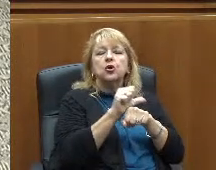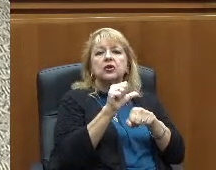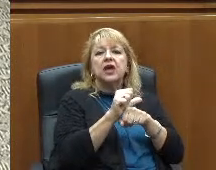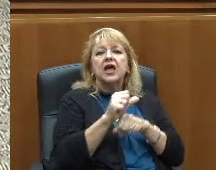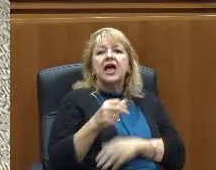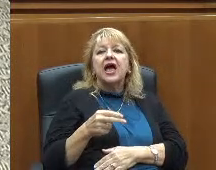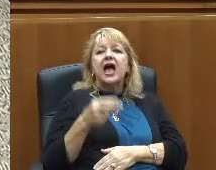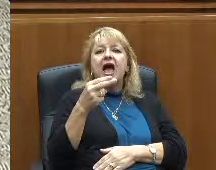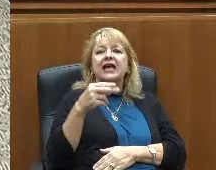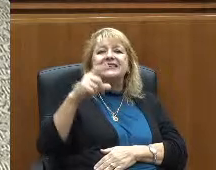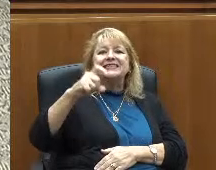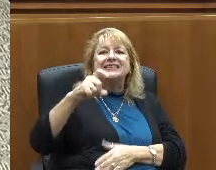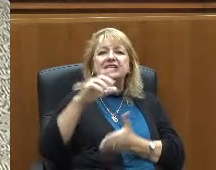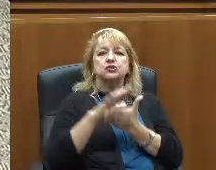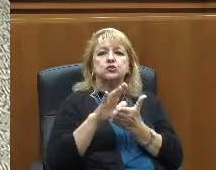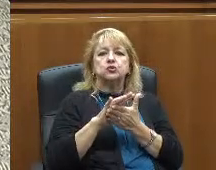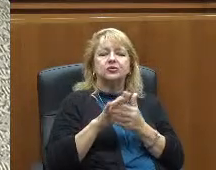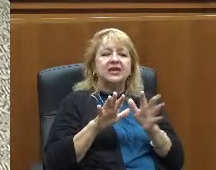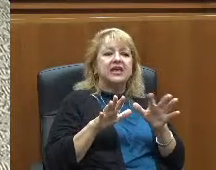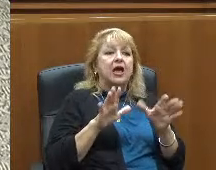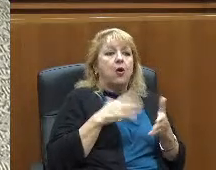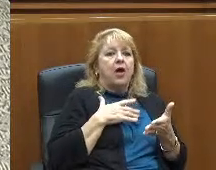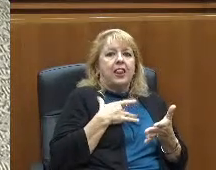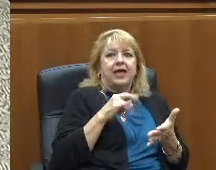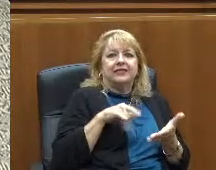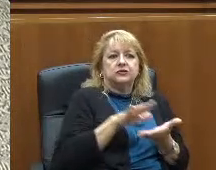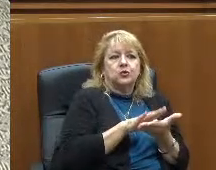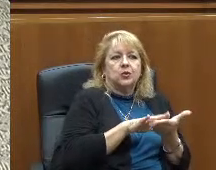need schools, for teachers who had